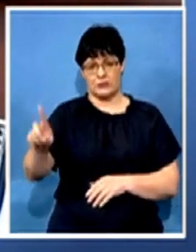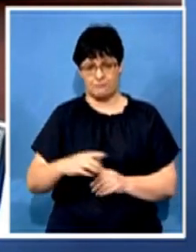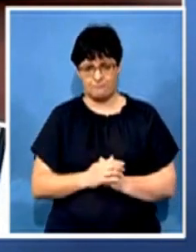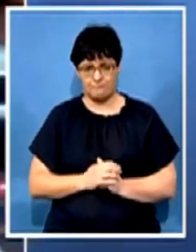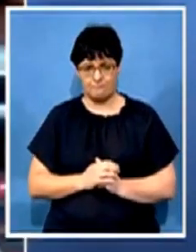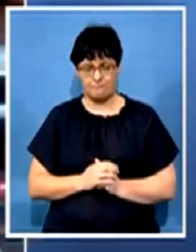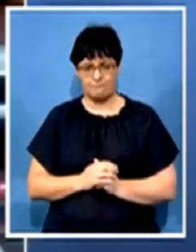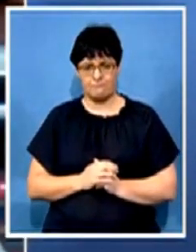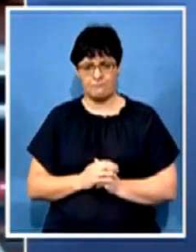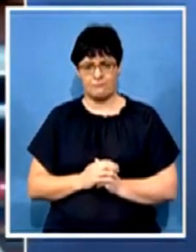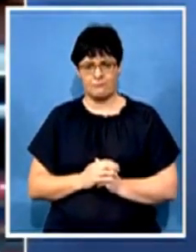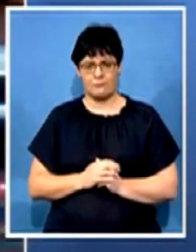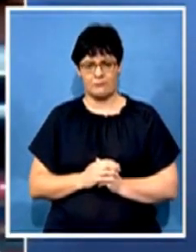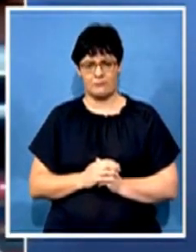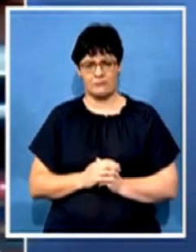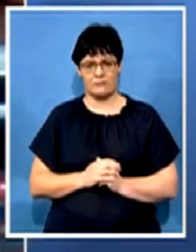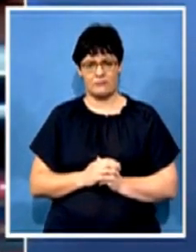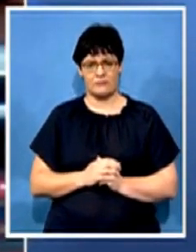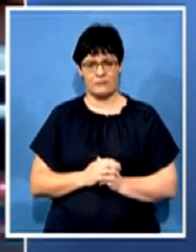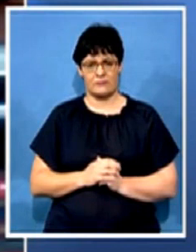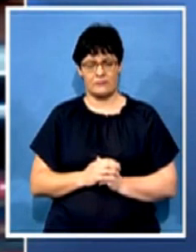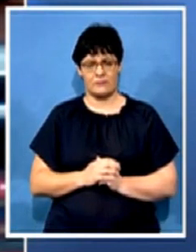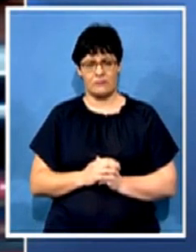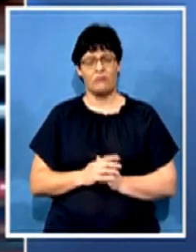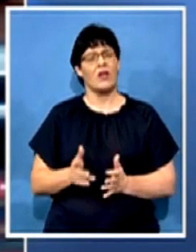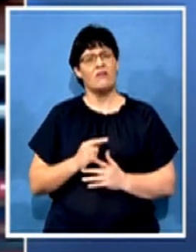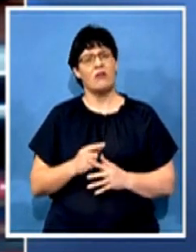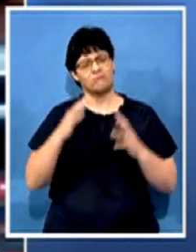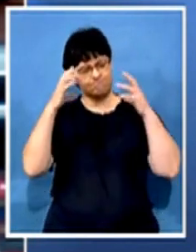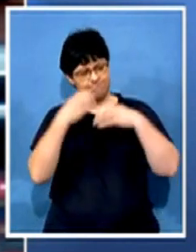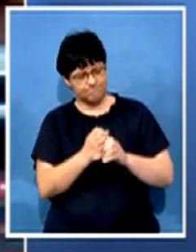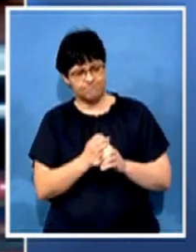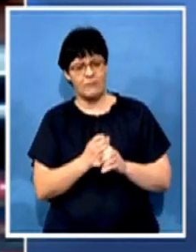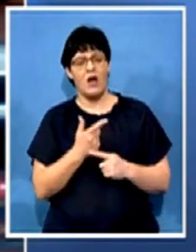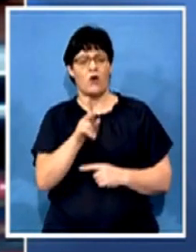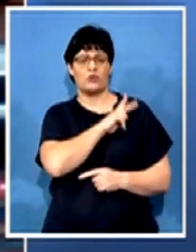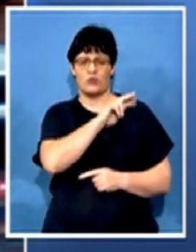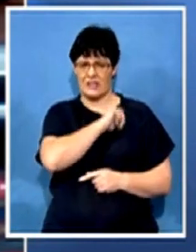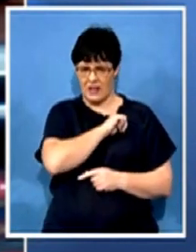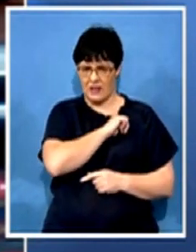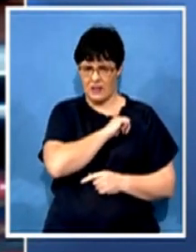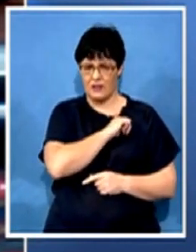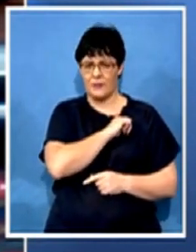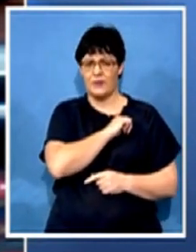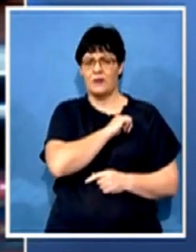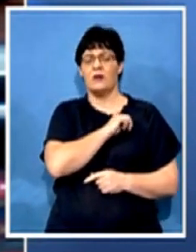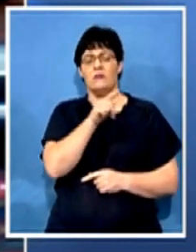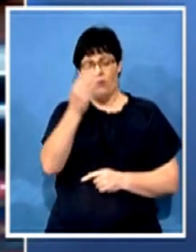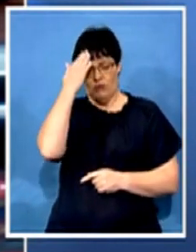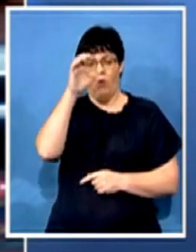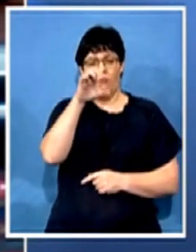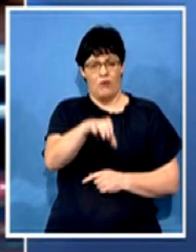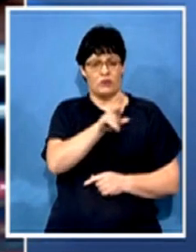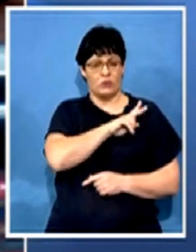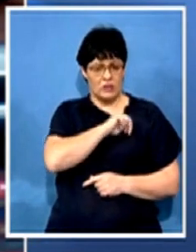If we were to confine our discussion to KwaZulu-Natal, we know that in this province, there are mainly a couple of political